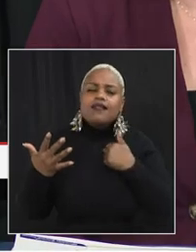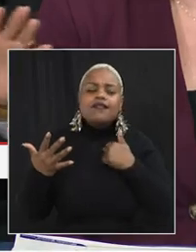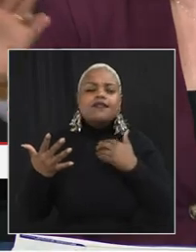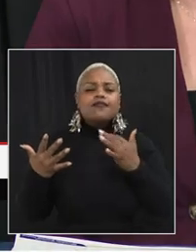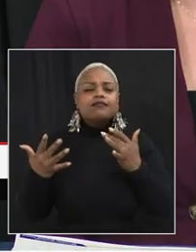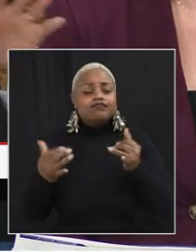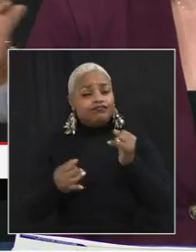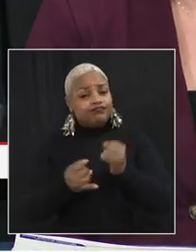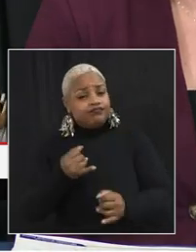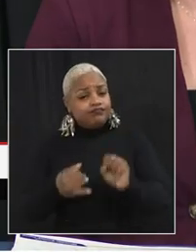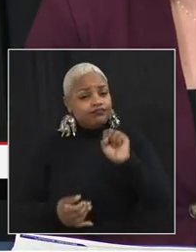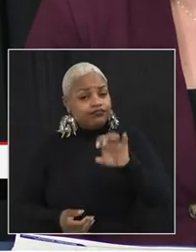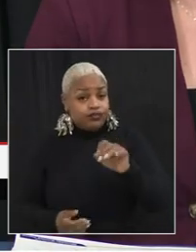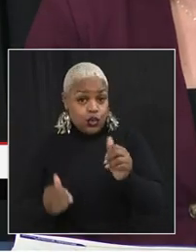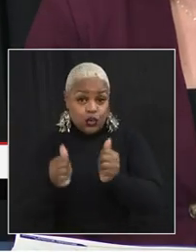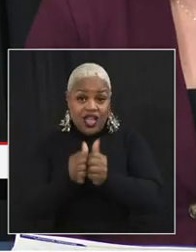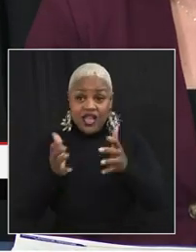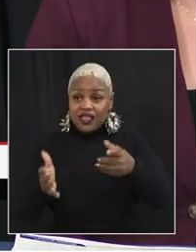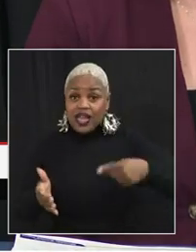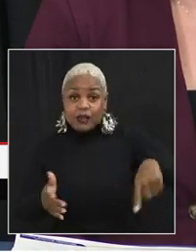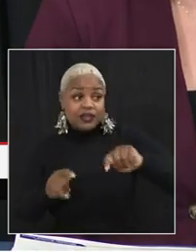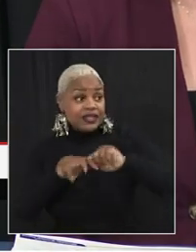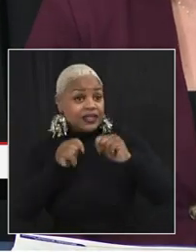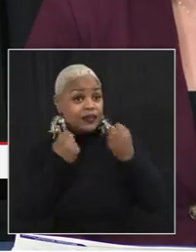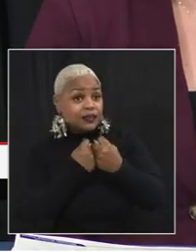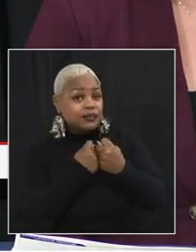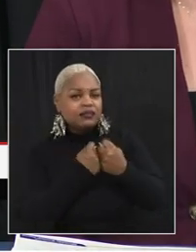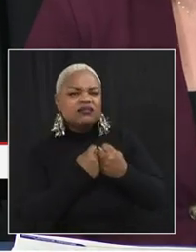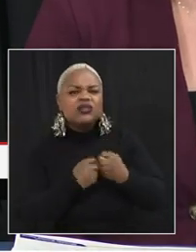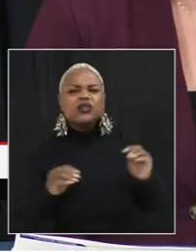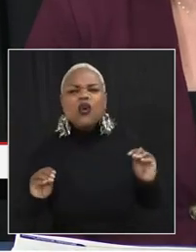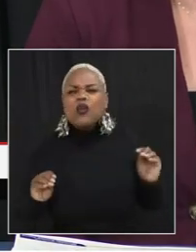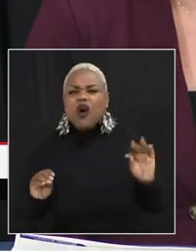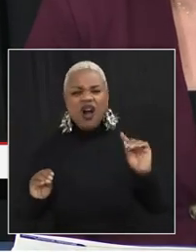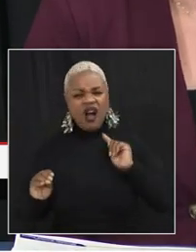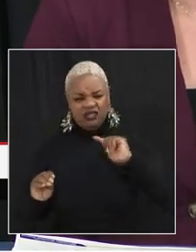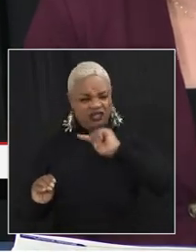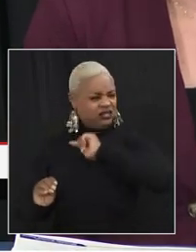without you, there is no us. Because it should be